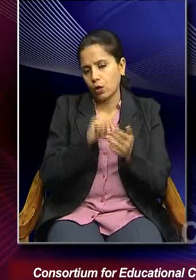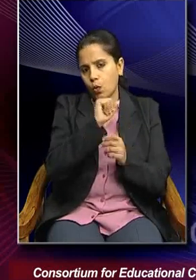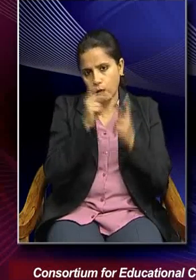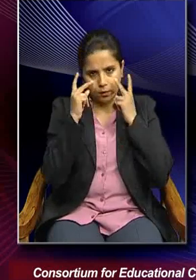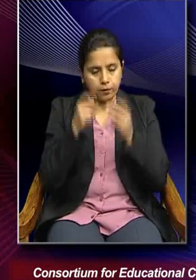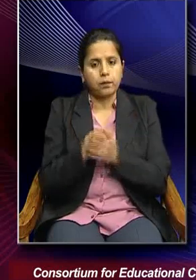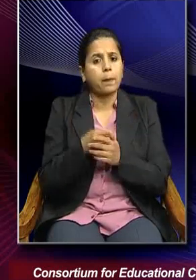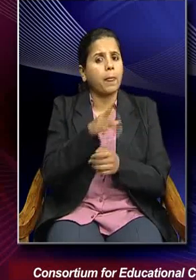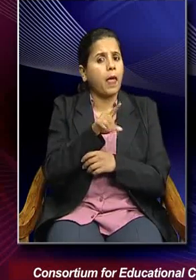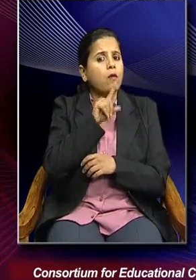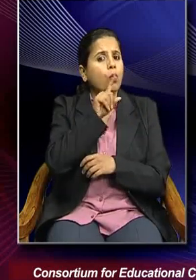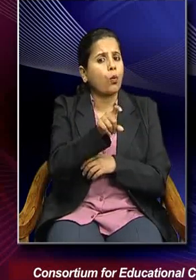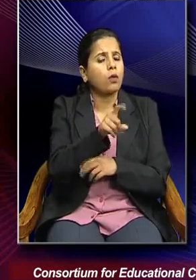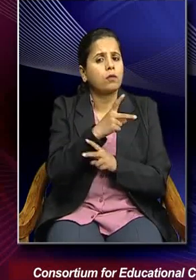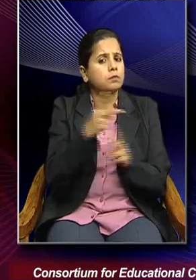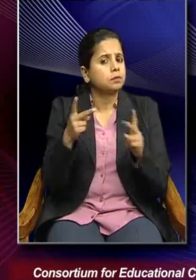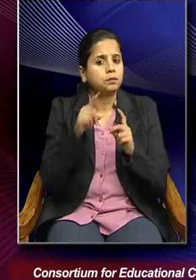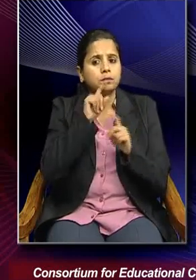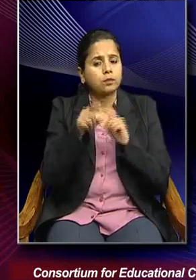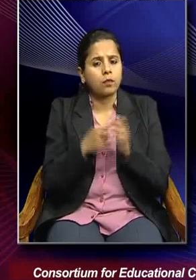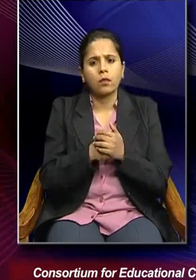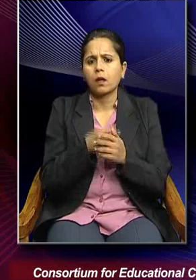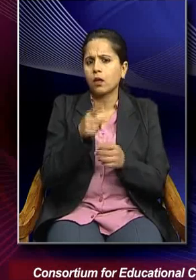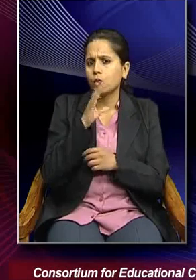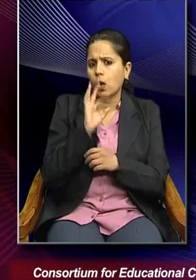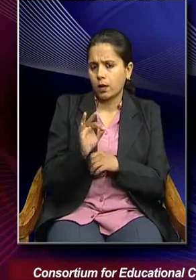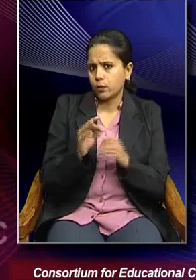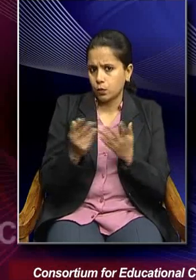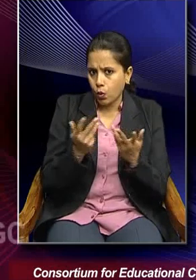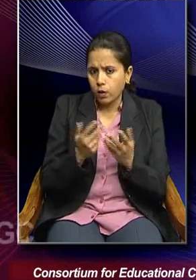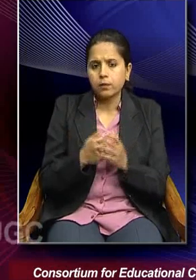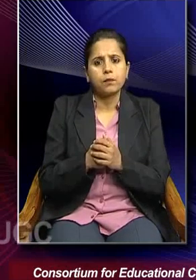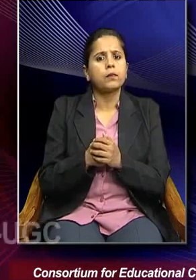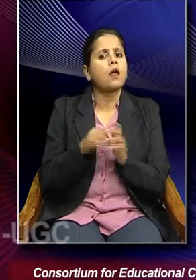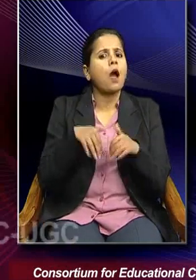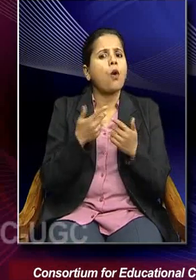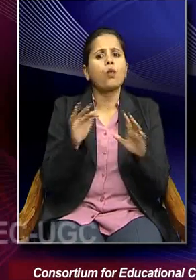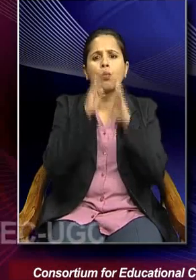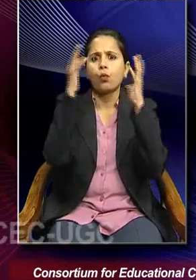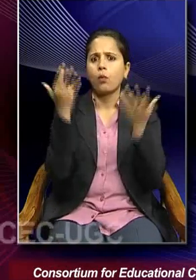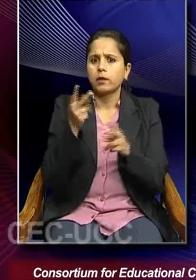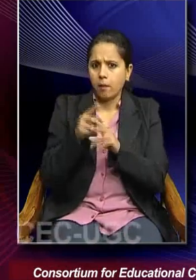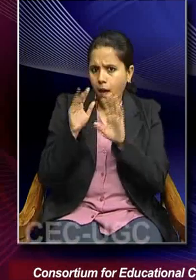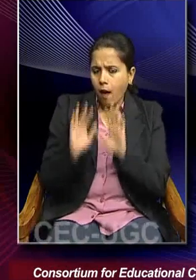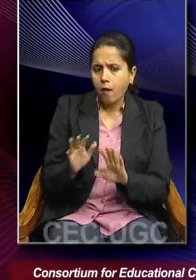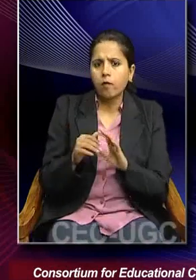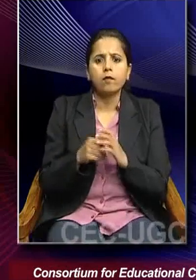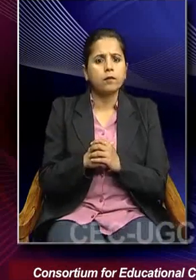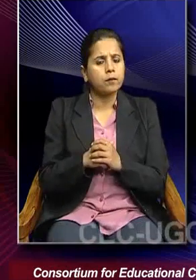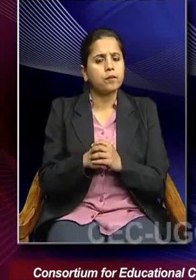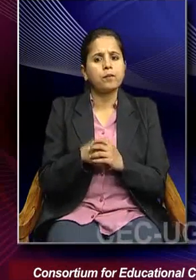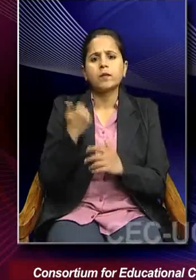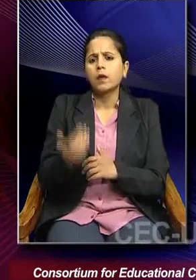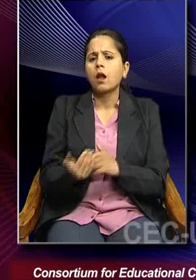So, it asks questions like, what is reality? How does world exist? What